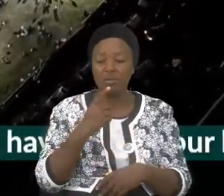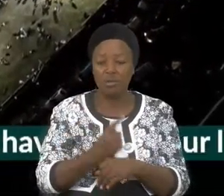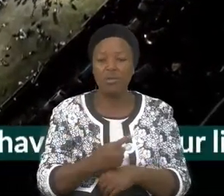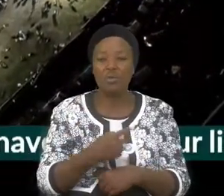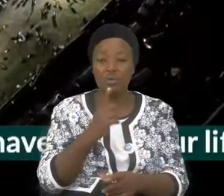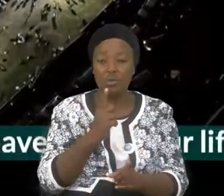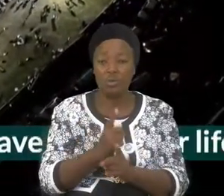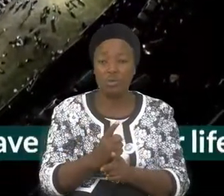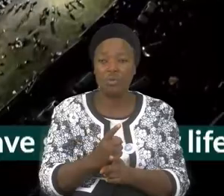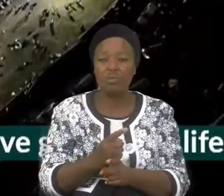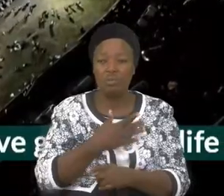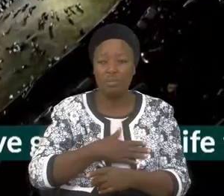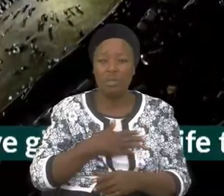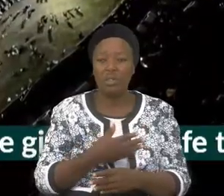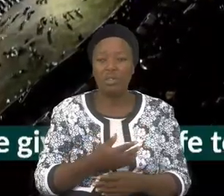to us.